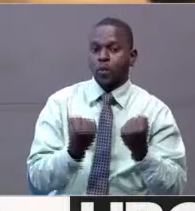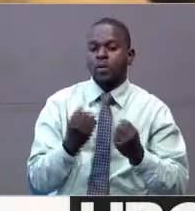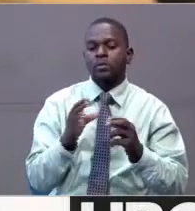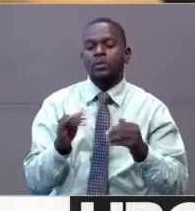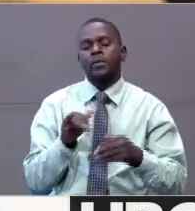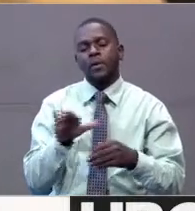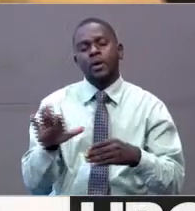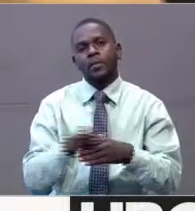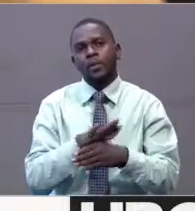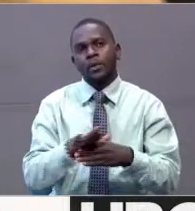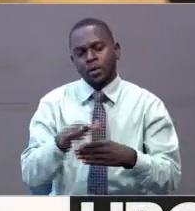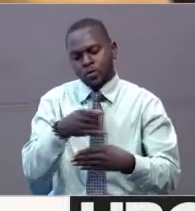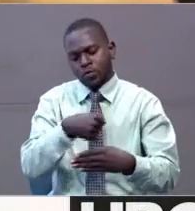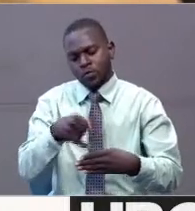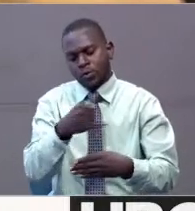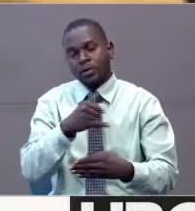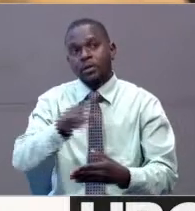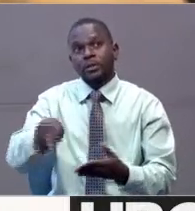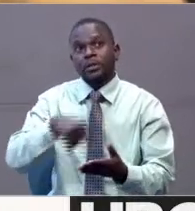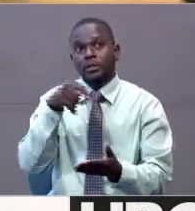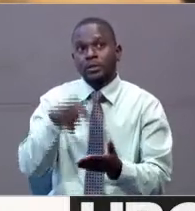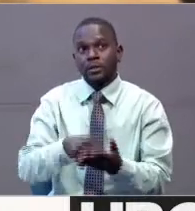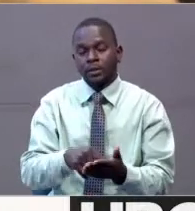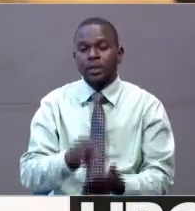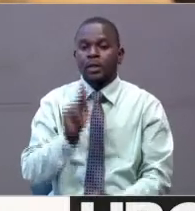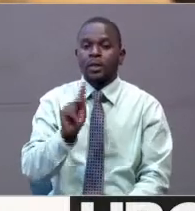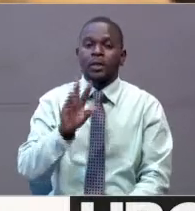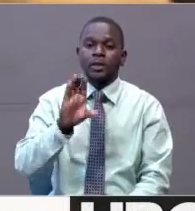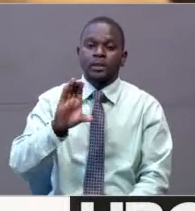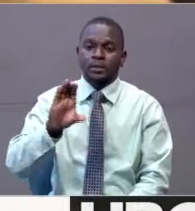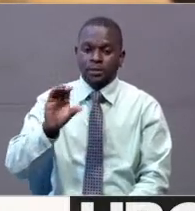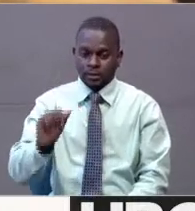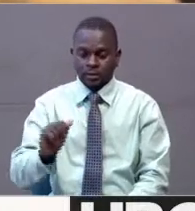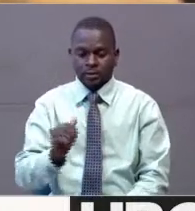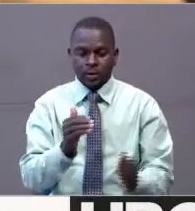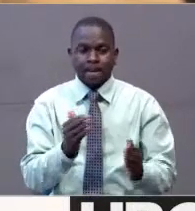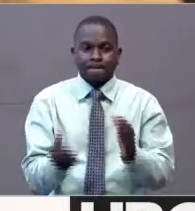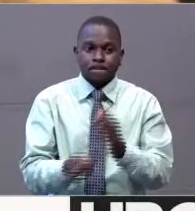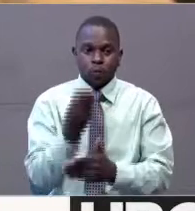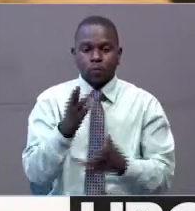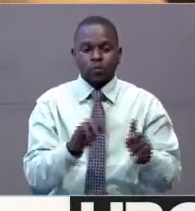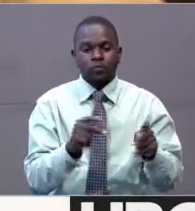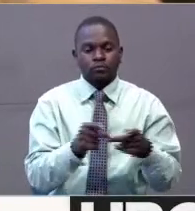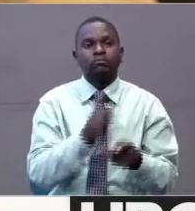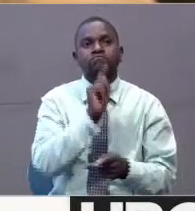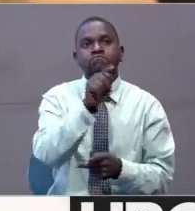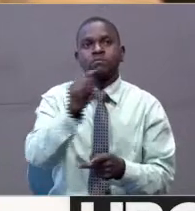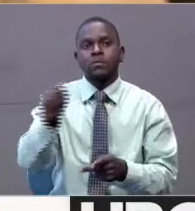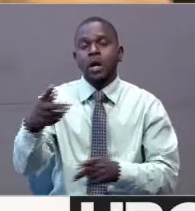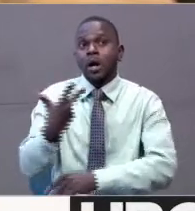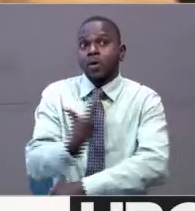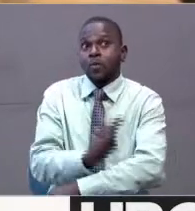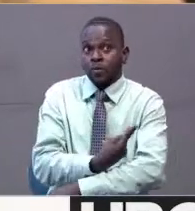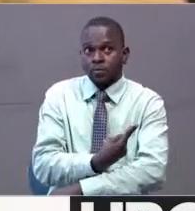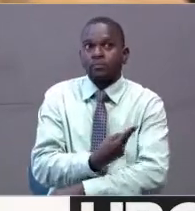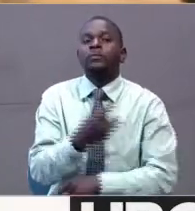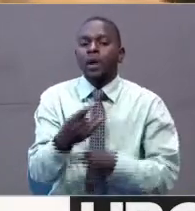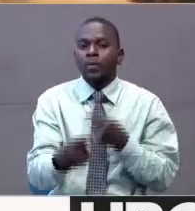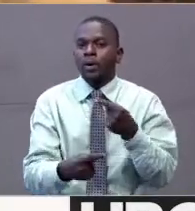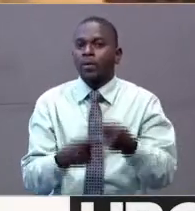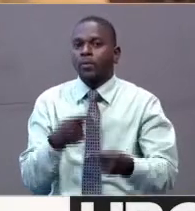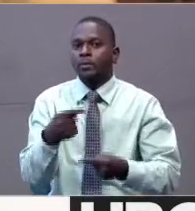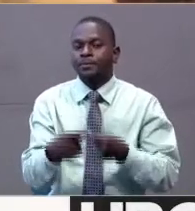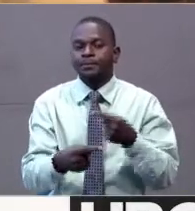have their business within the center, though KCCA has gazetted areas in their divisions and vaccination there is